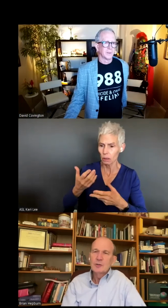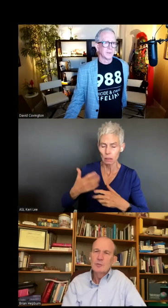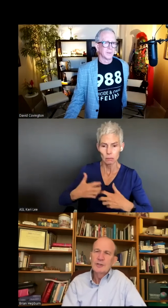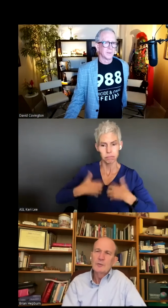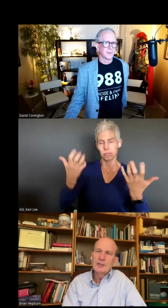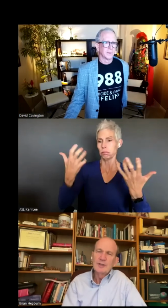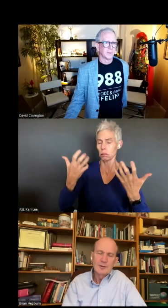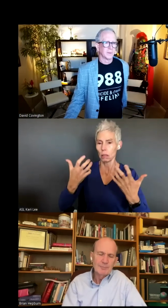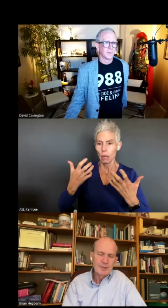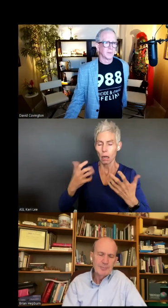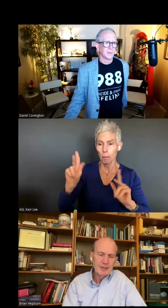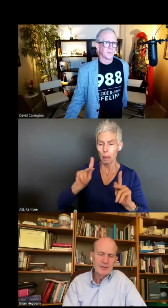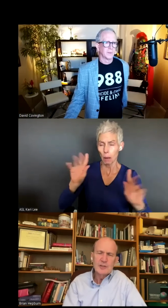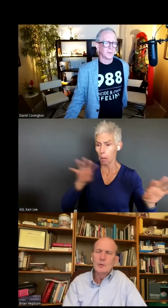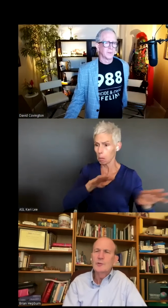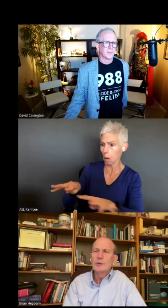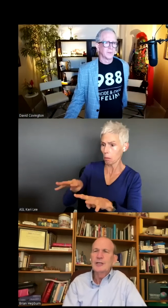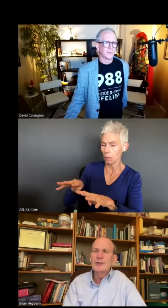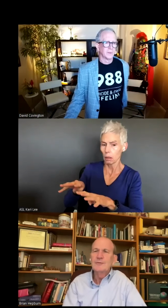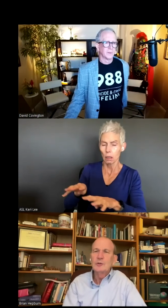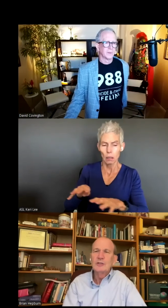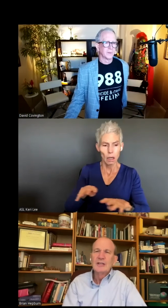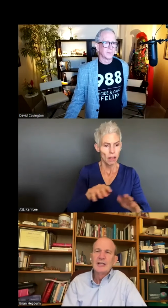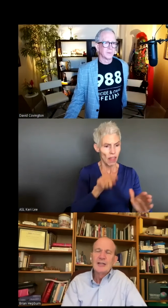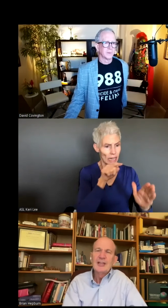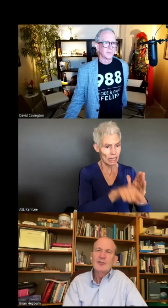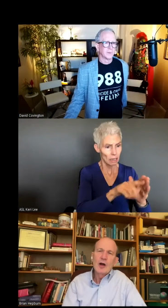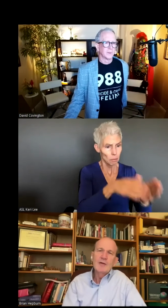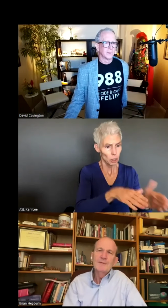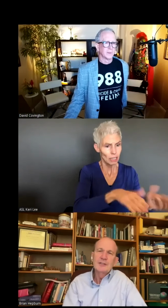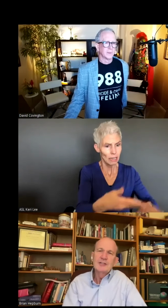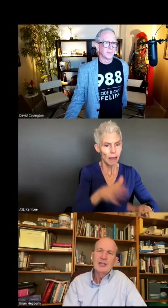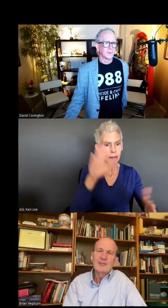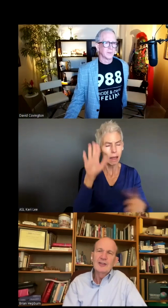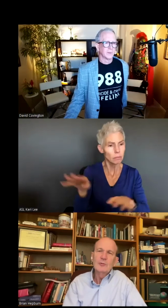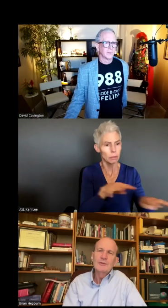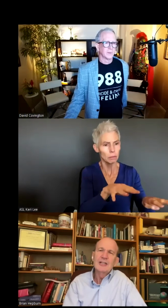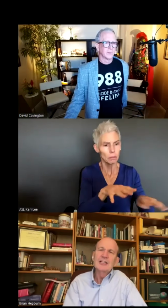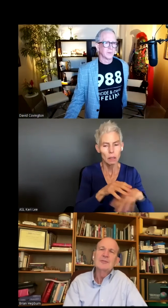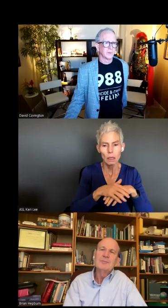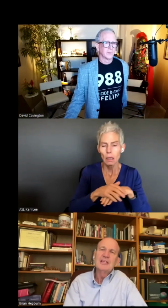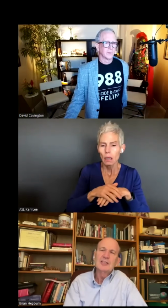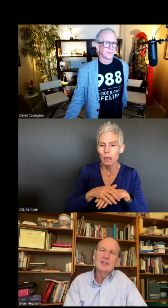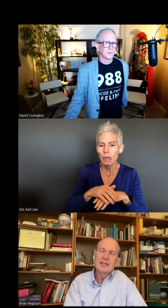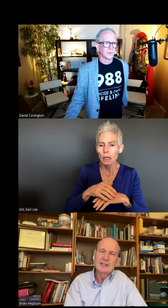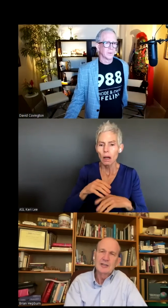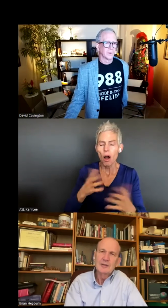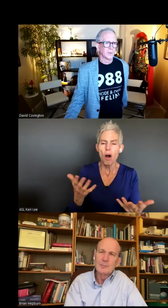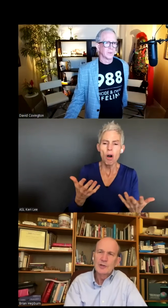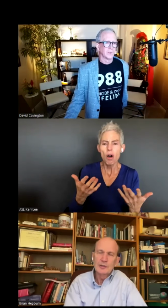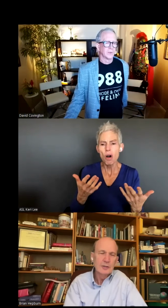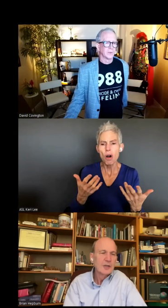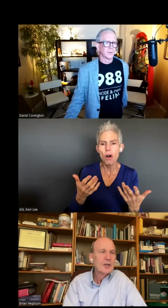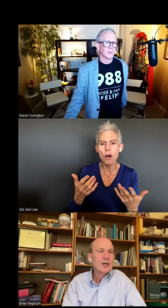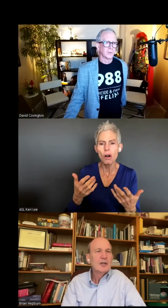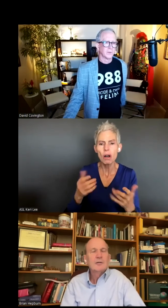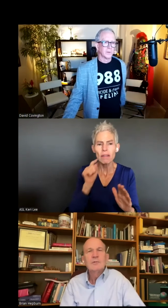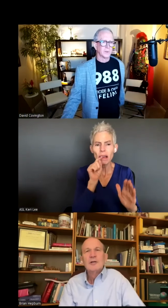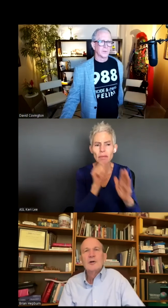I'm not sure if when individuals were interviewed, they softened. They said that, well, they didn't mean that the